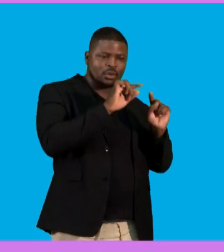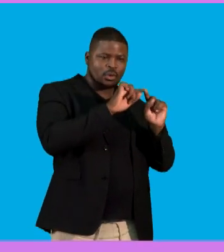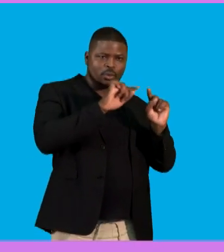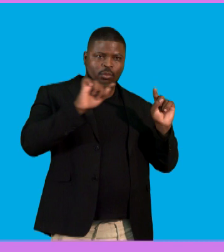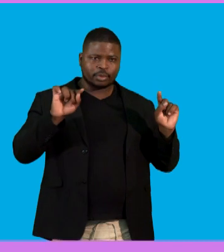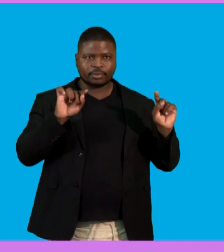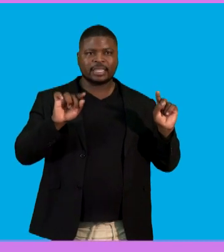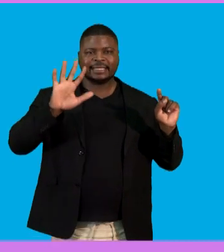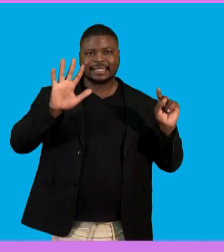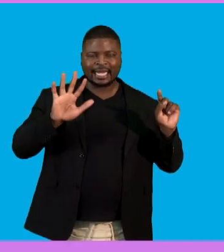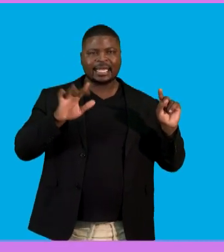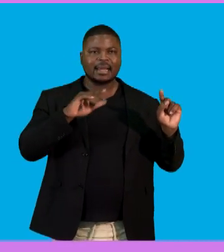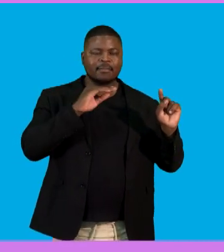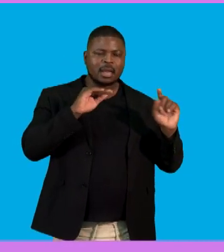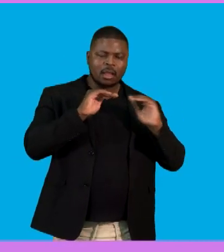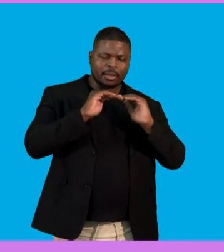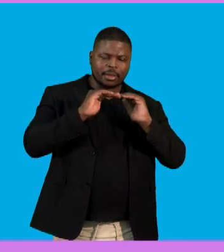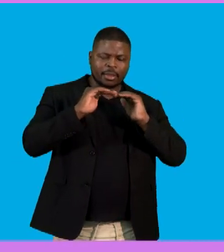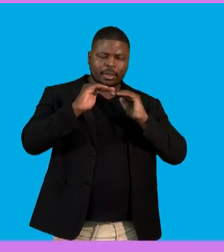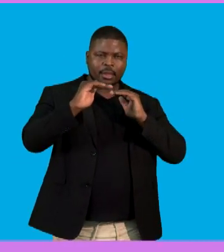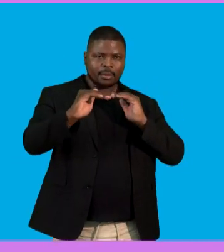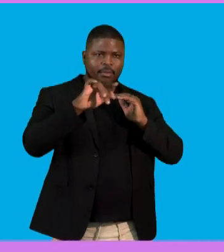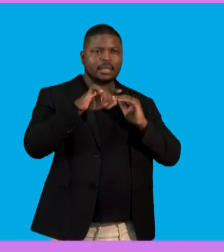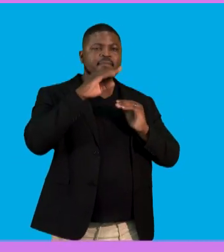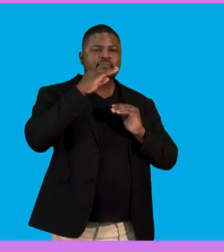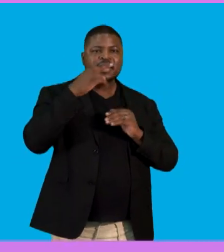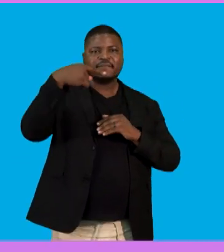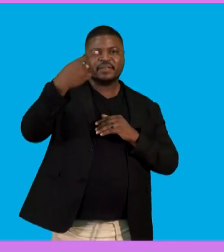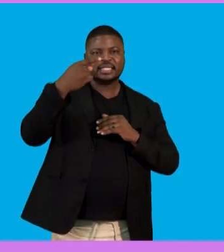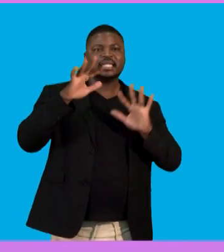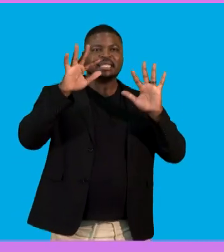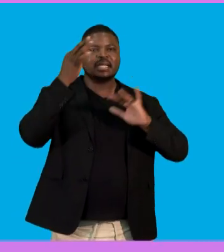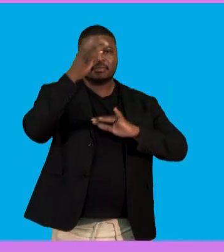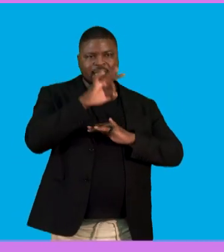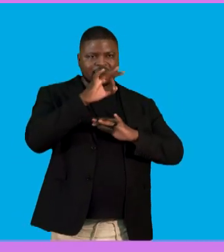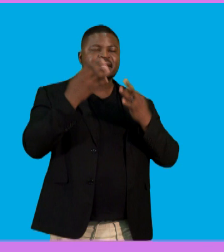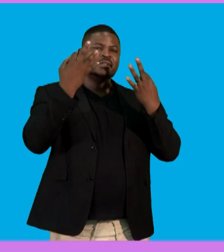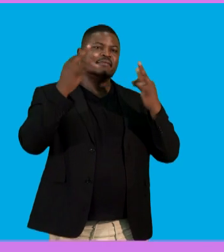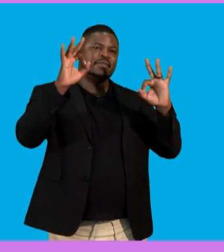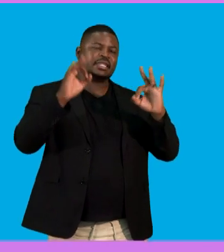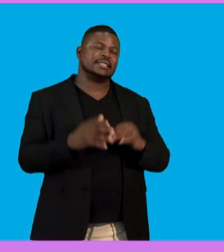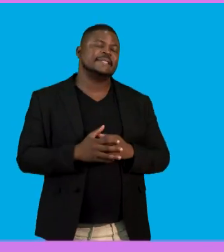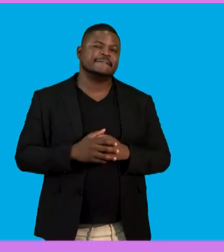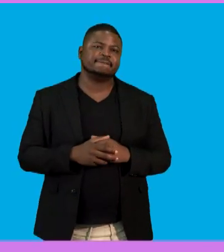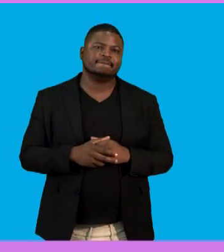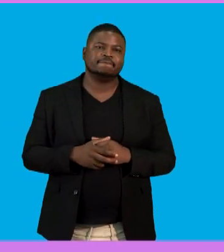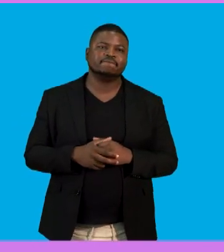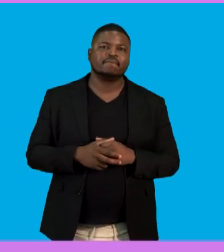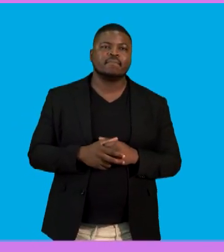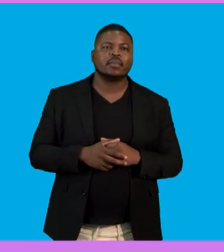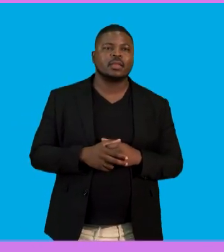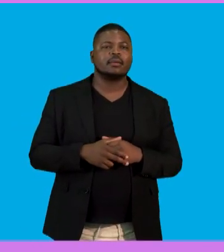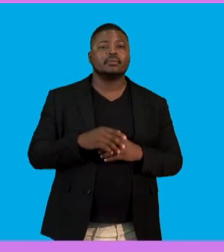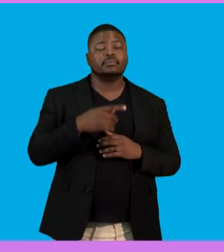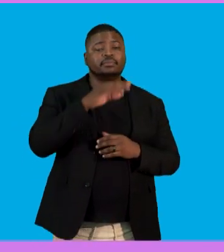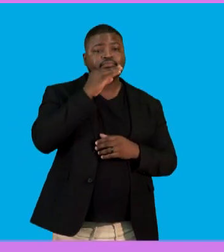from 0.0 up until 0.10. So it means for the first 10 minutes, our service fee is free. So